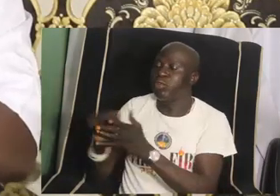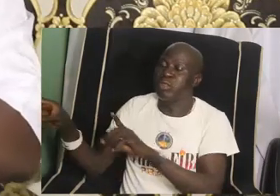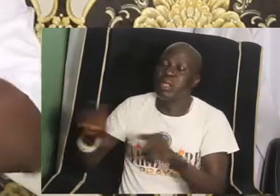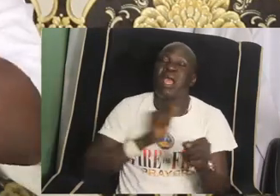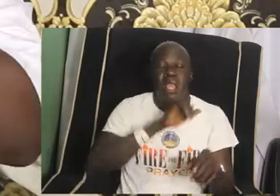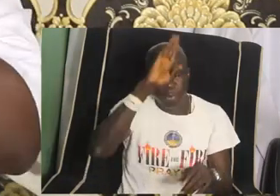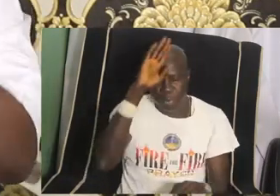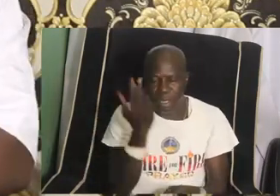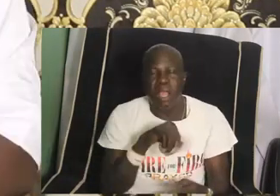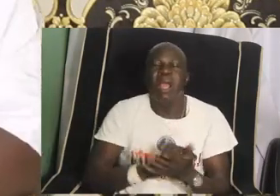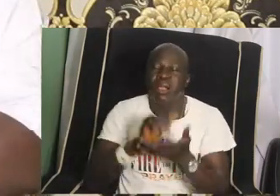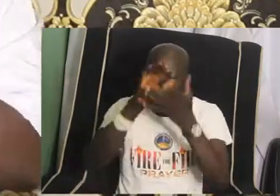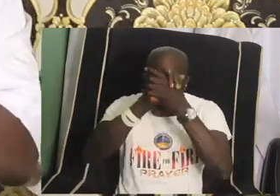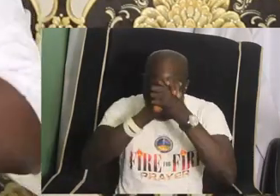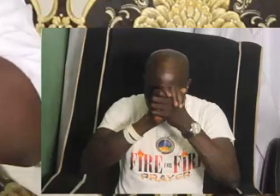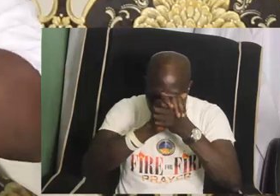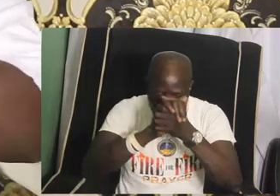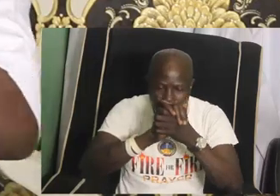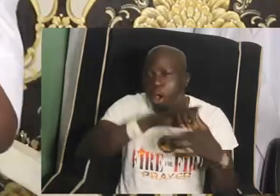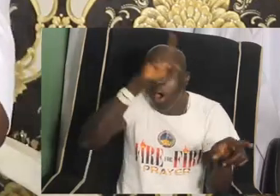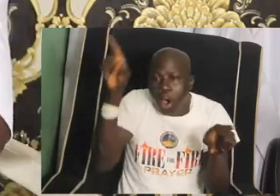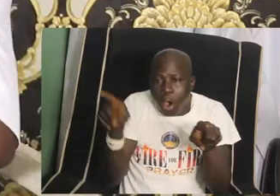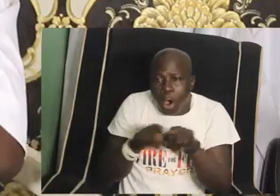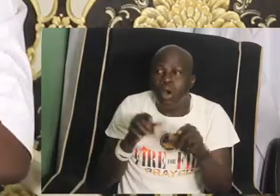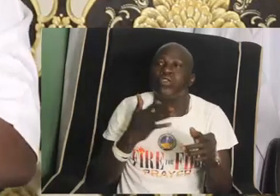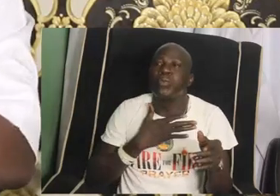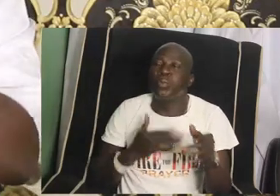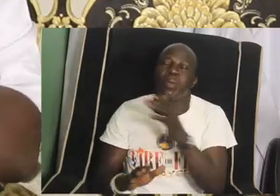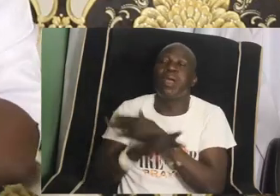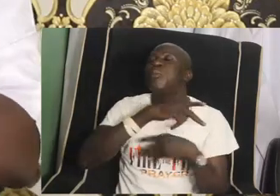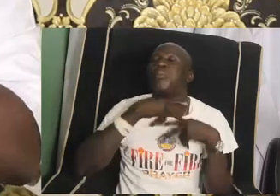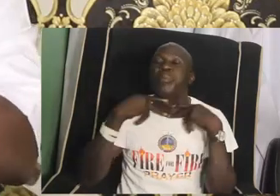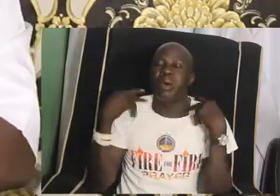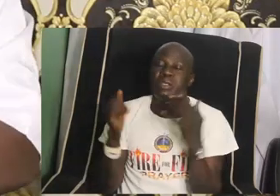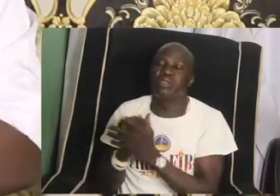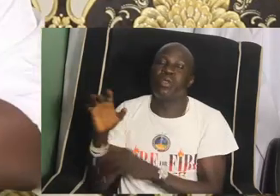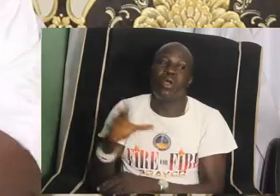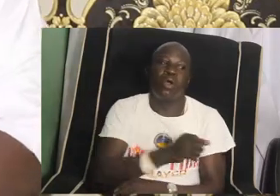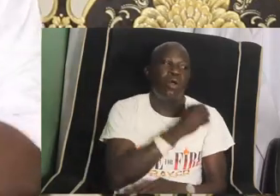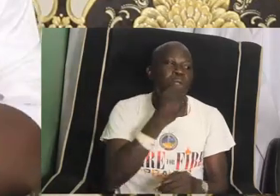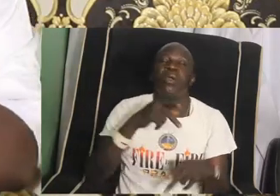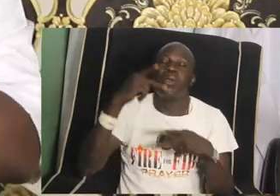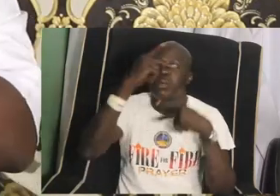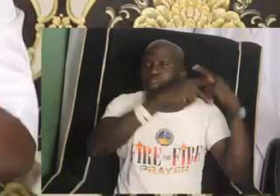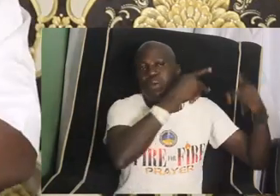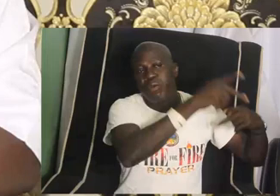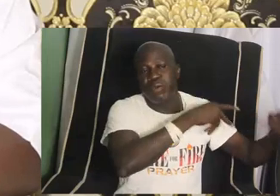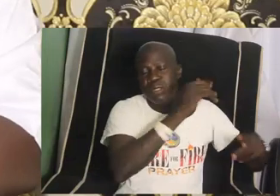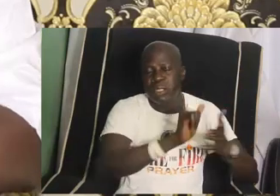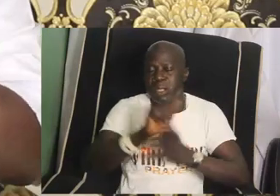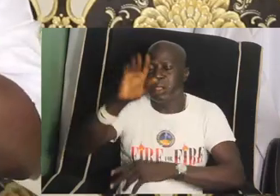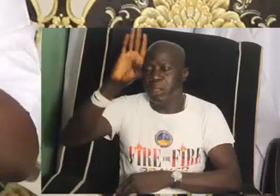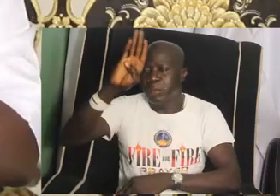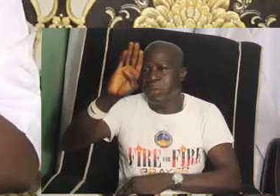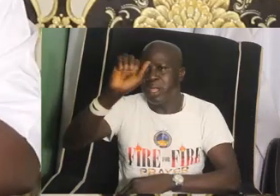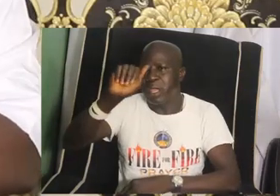of you, I greet you. Congratulations. Back to that, monkey and share alone. Also, I greet the man of God. lying. The oracle of the Prophet Samuel Adebayo. Prophet